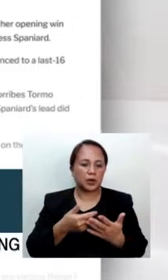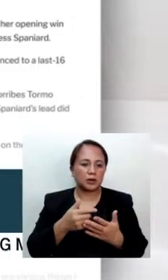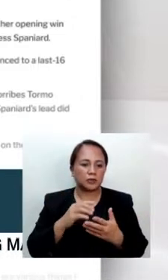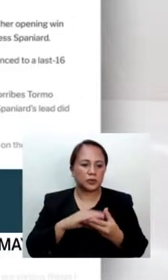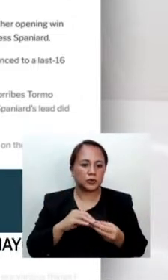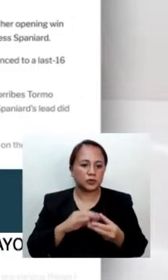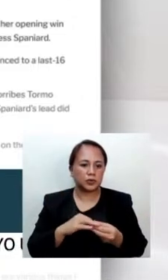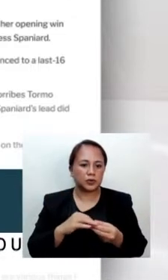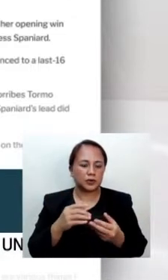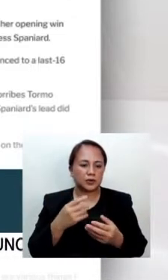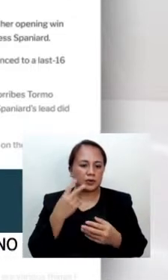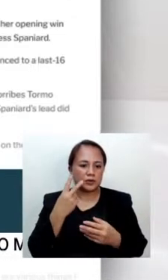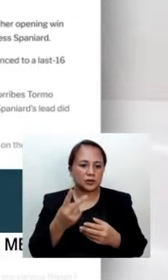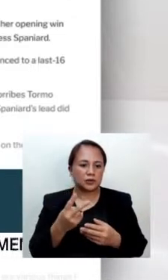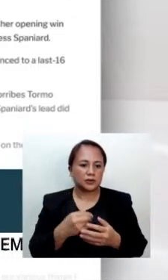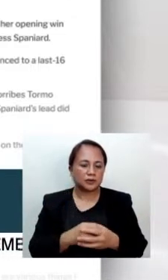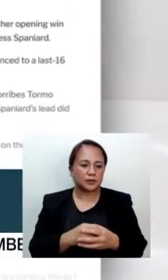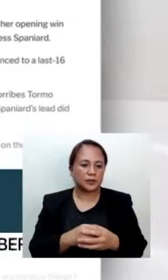on over to